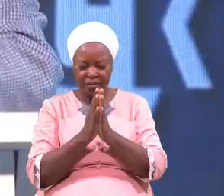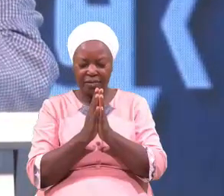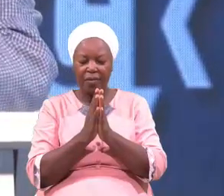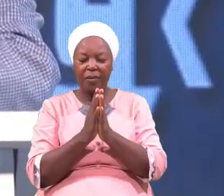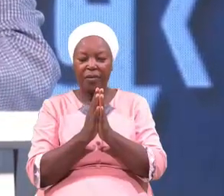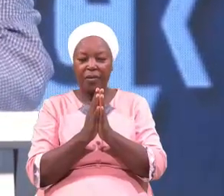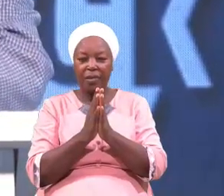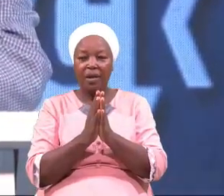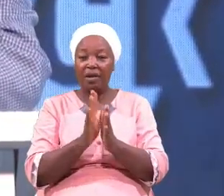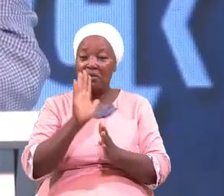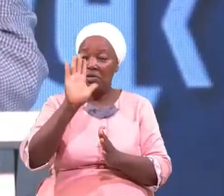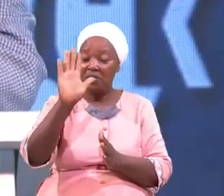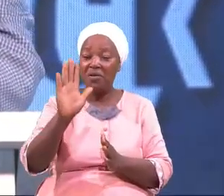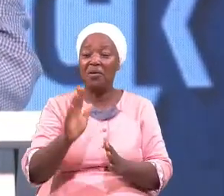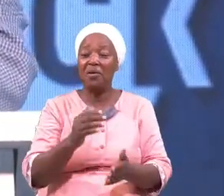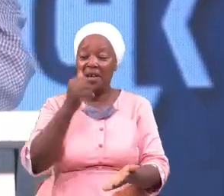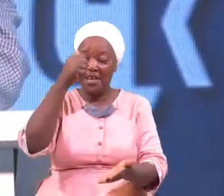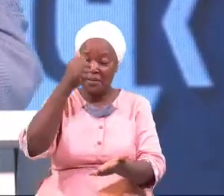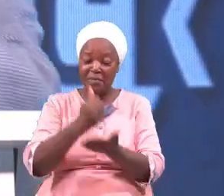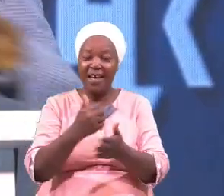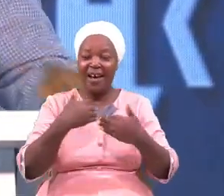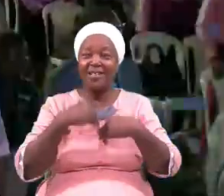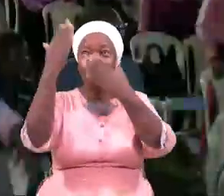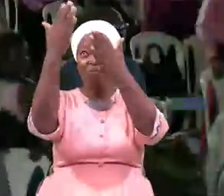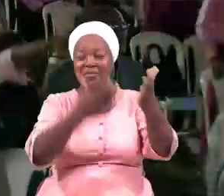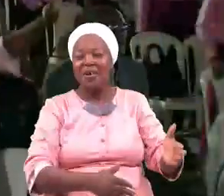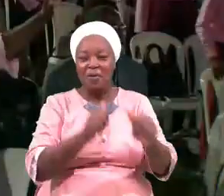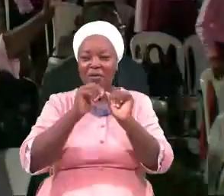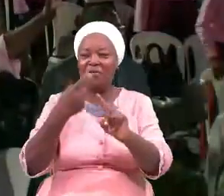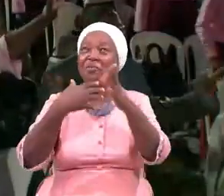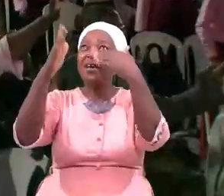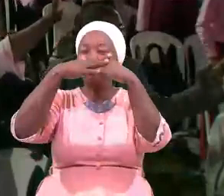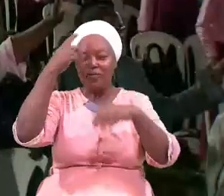Your amen has brought blessing from heaven for you.